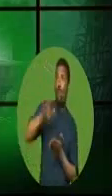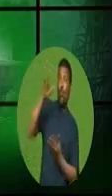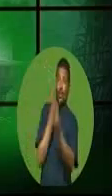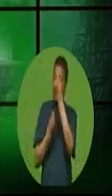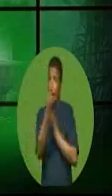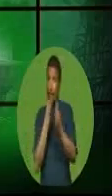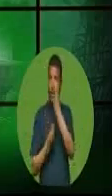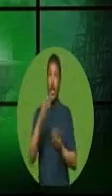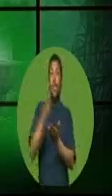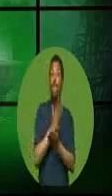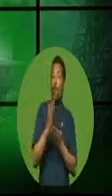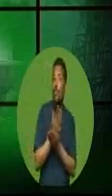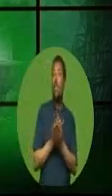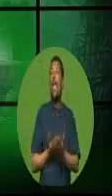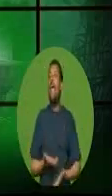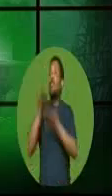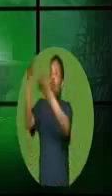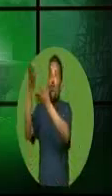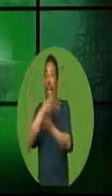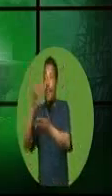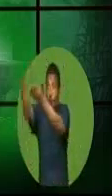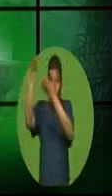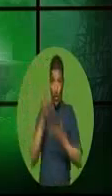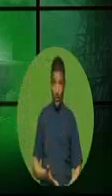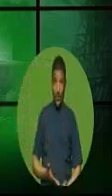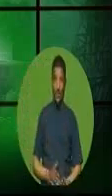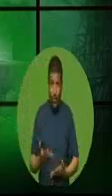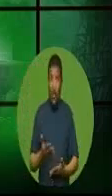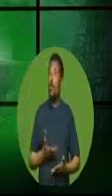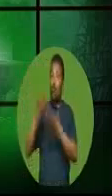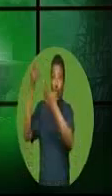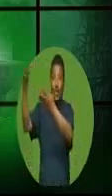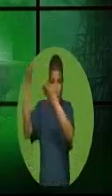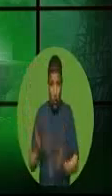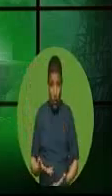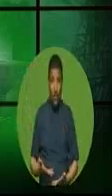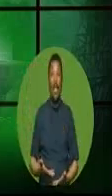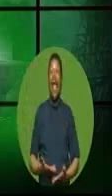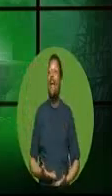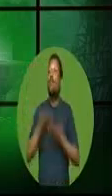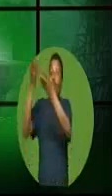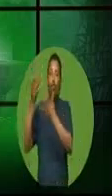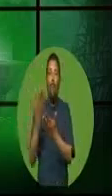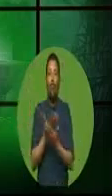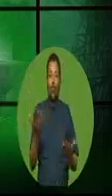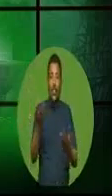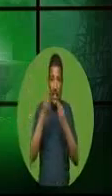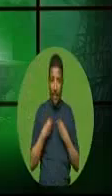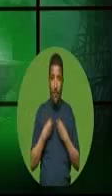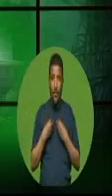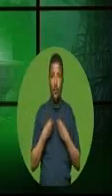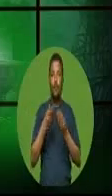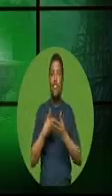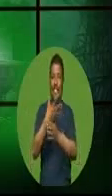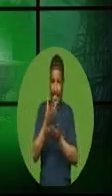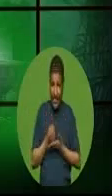trade involves exports and imports. Exports of goods give rise to